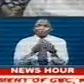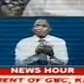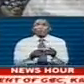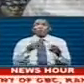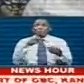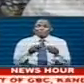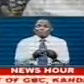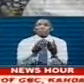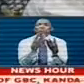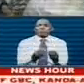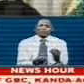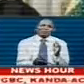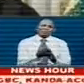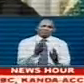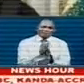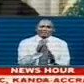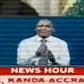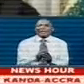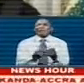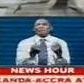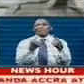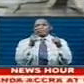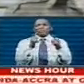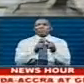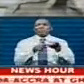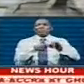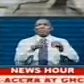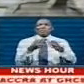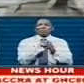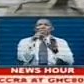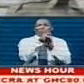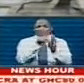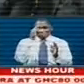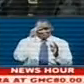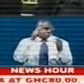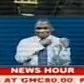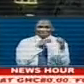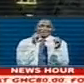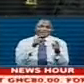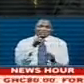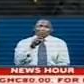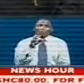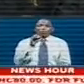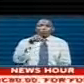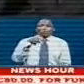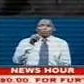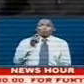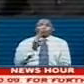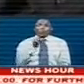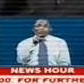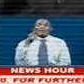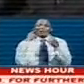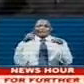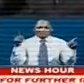any foreseeable problems that would come along with implementing the new. The Minister of Education, Dr. Matthew Opoku